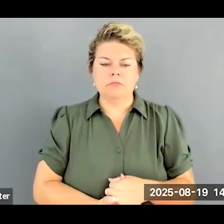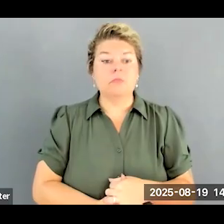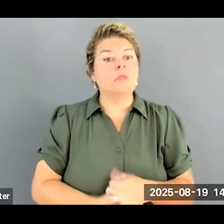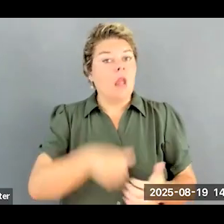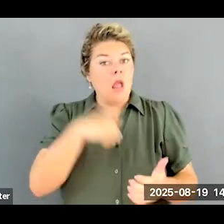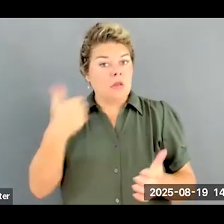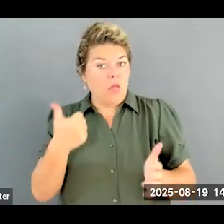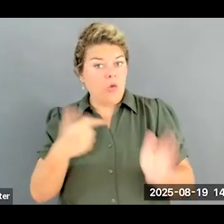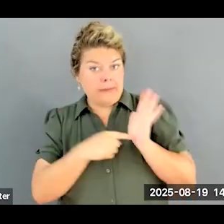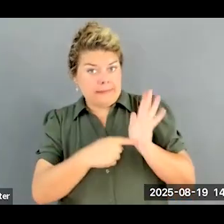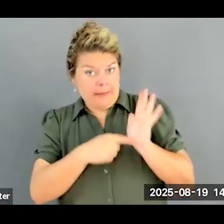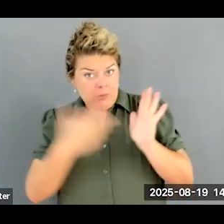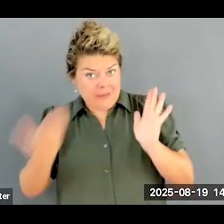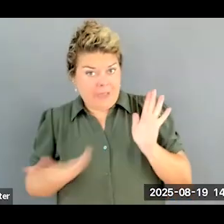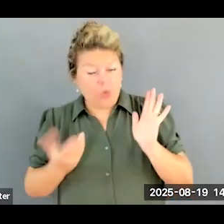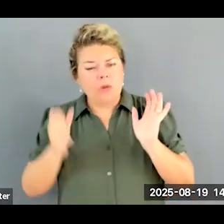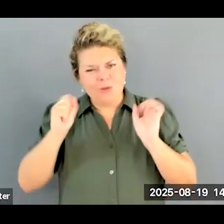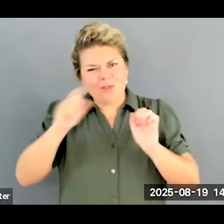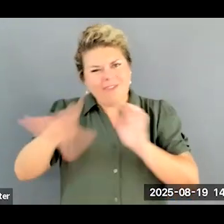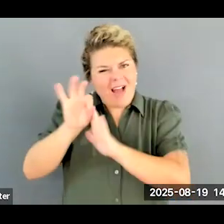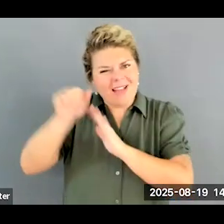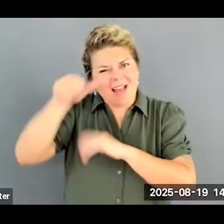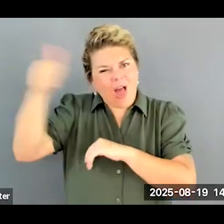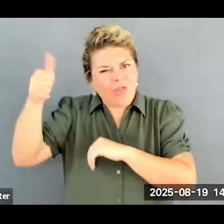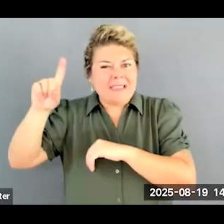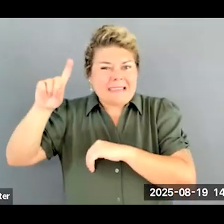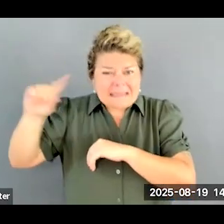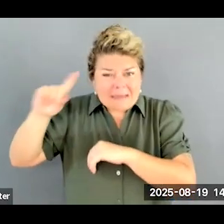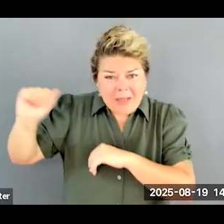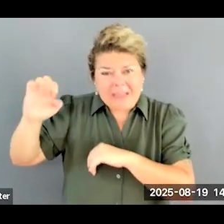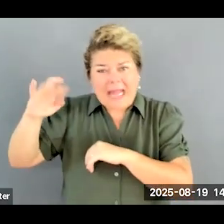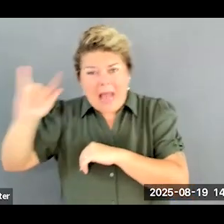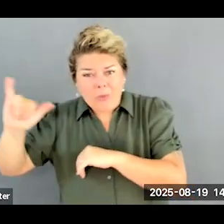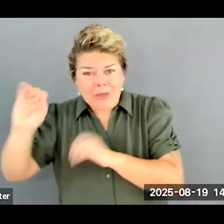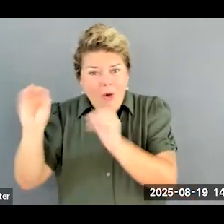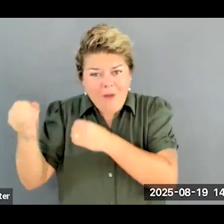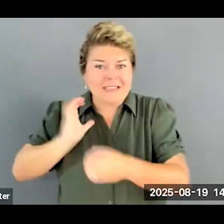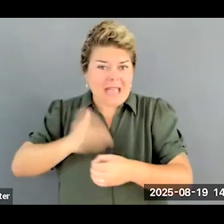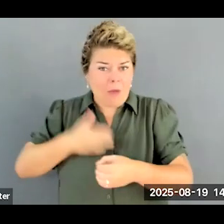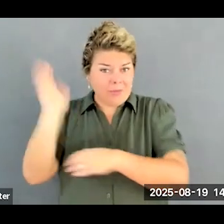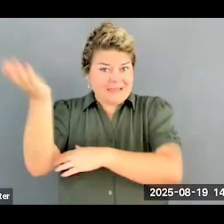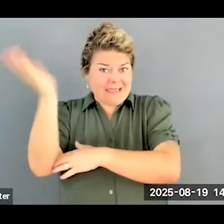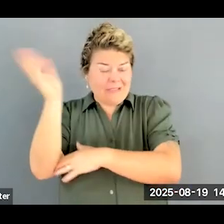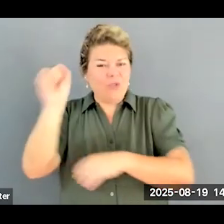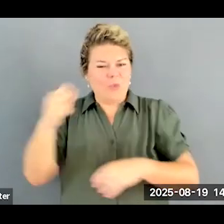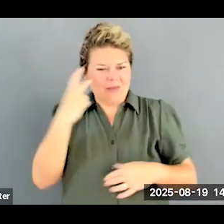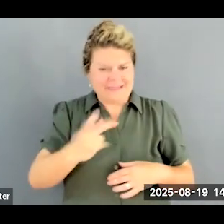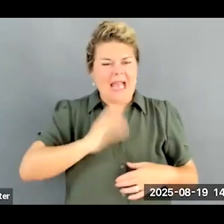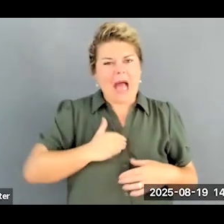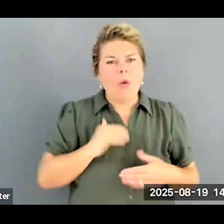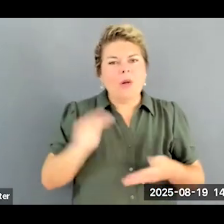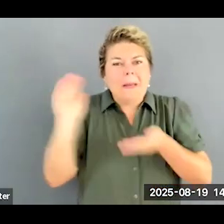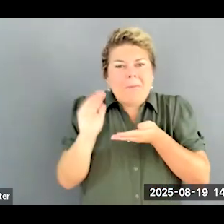Another example that we have here, and you can find on some of our other disability equity office presentations, is of our